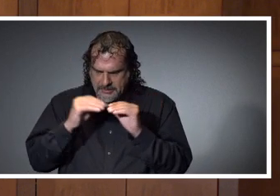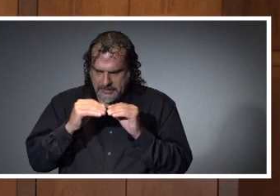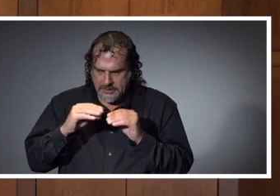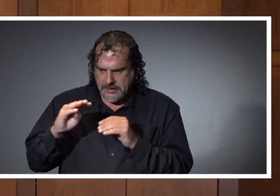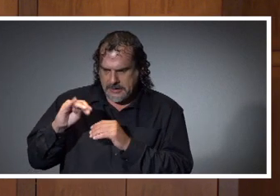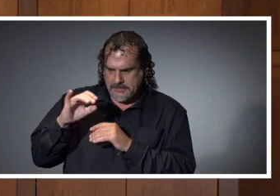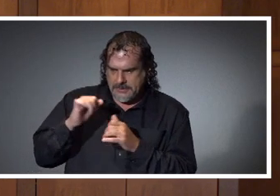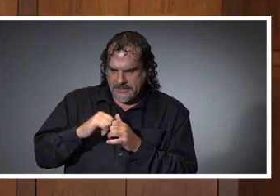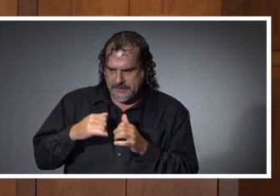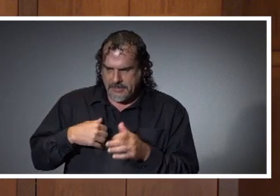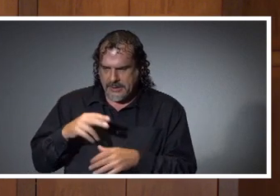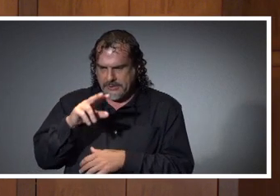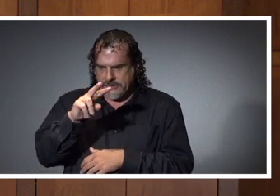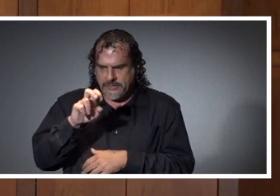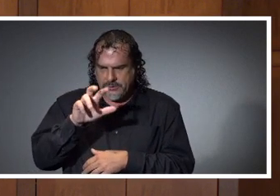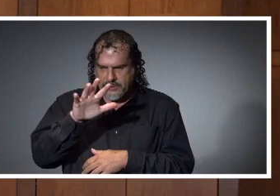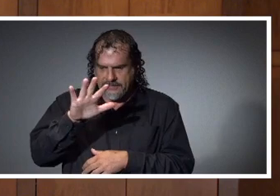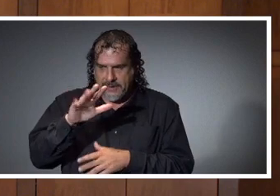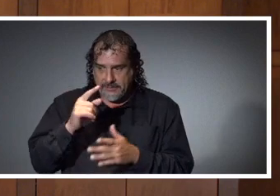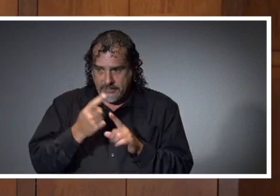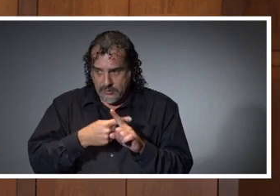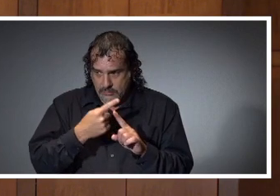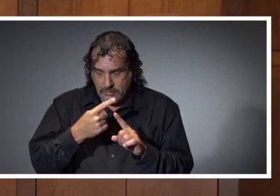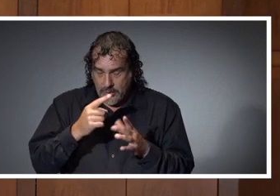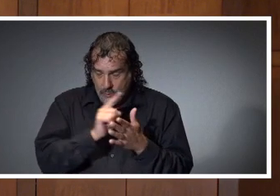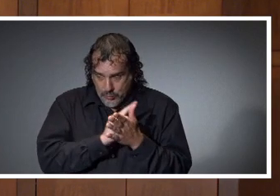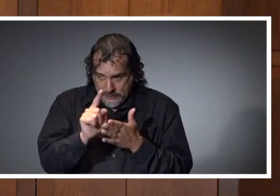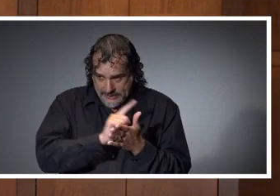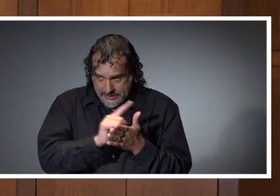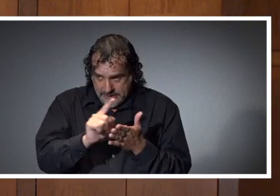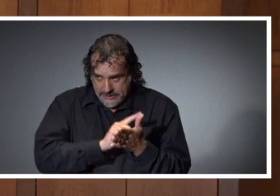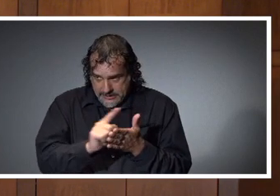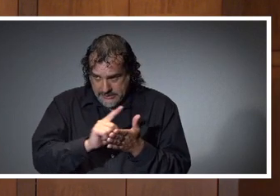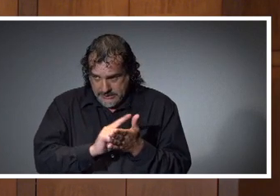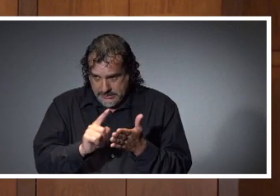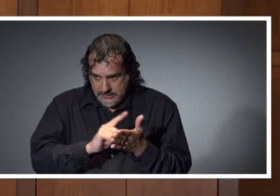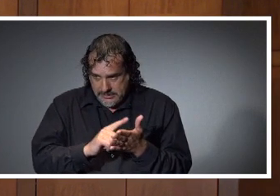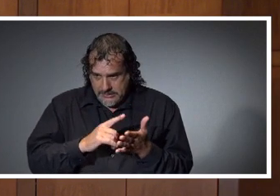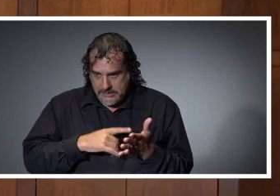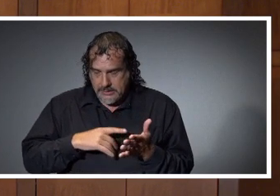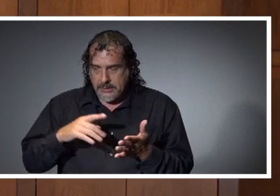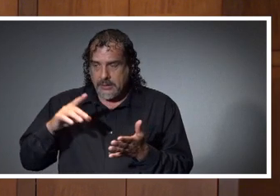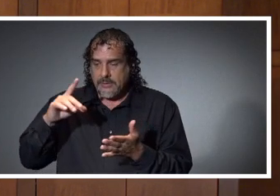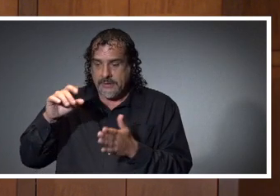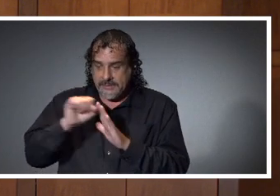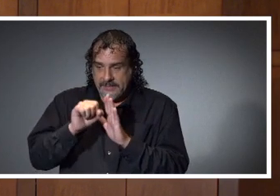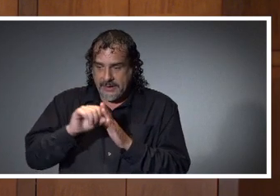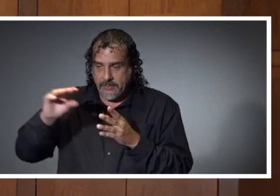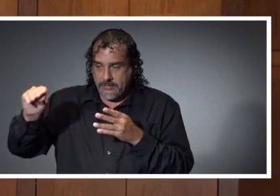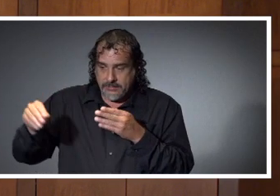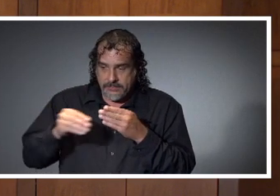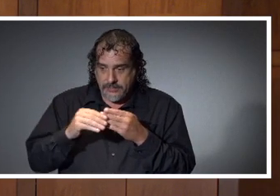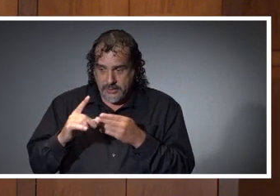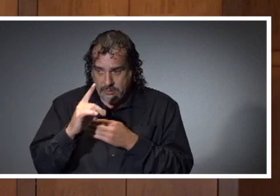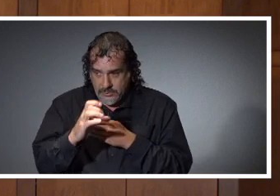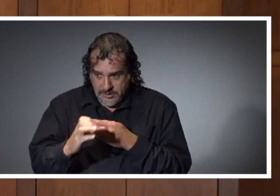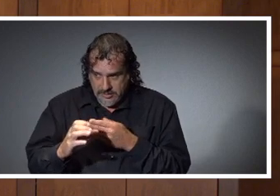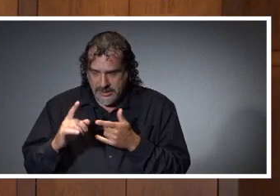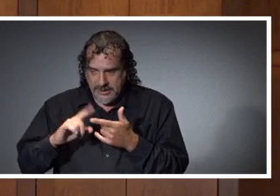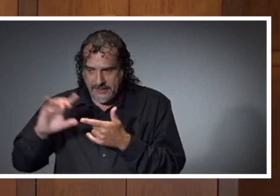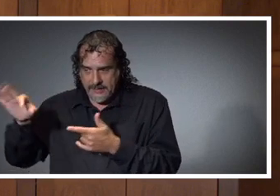pays $235 a week. The state will add $100 out of its own pocket, and then the Fed will